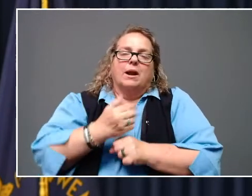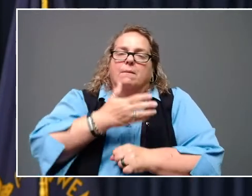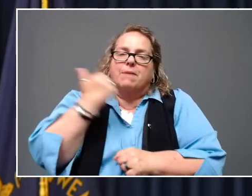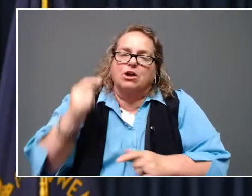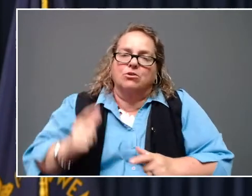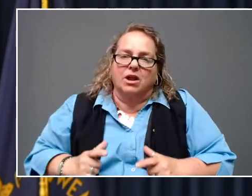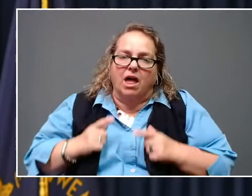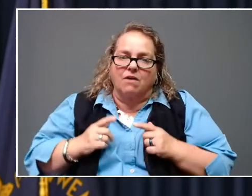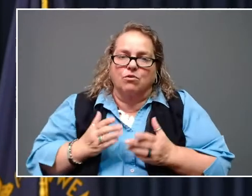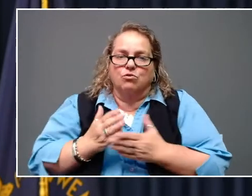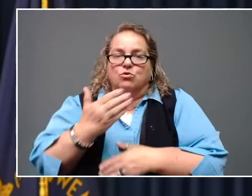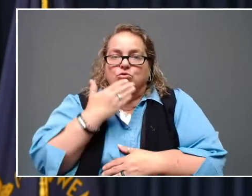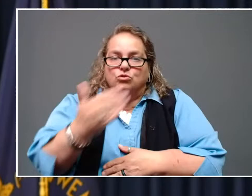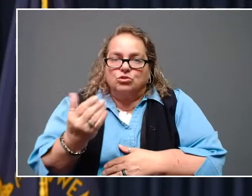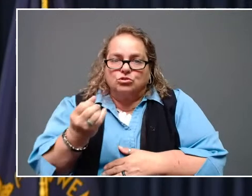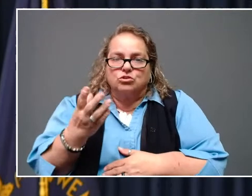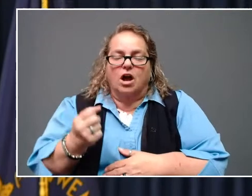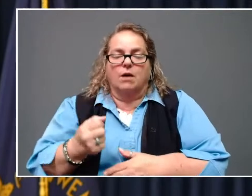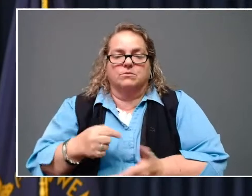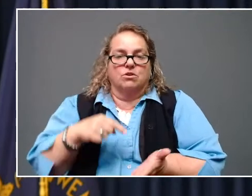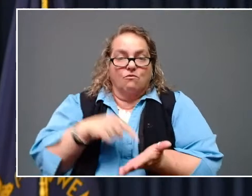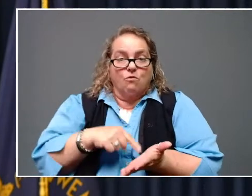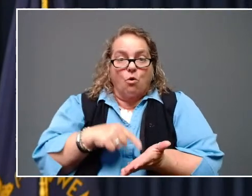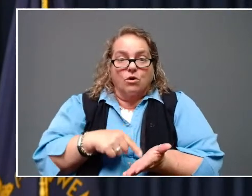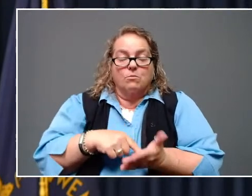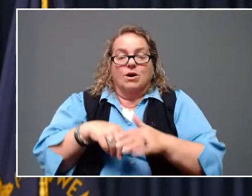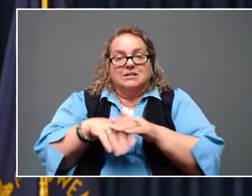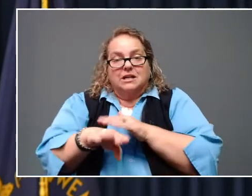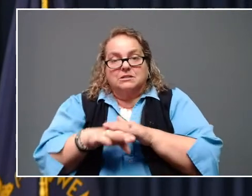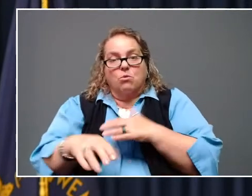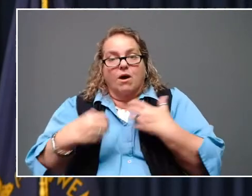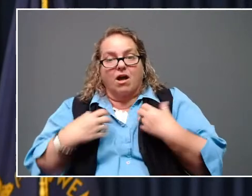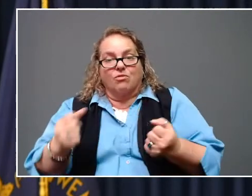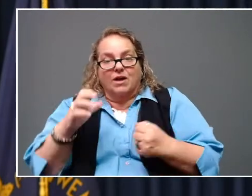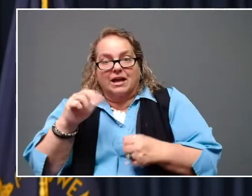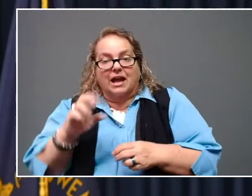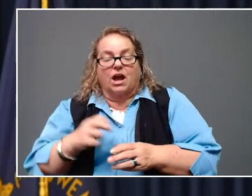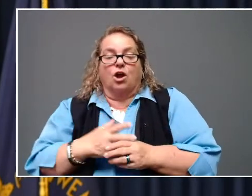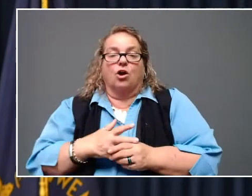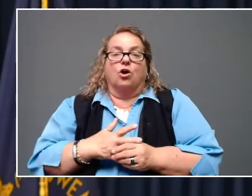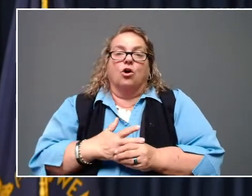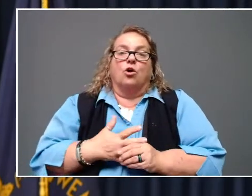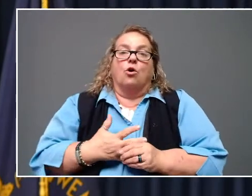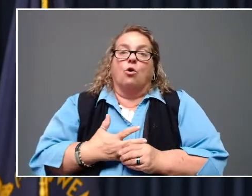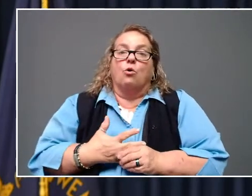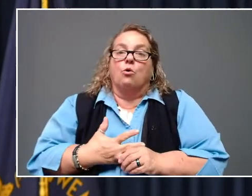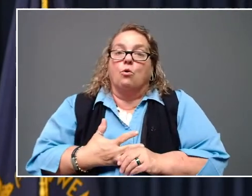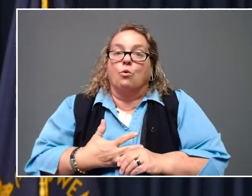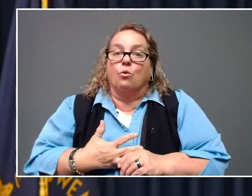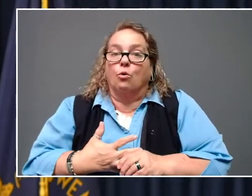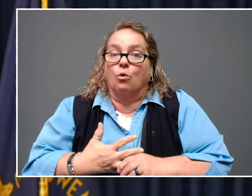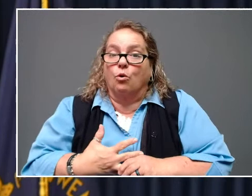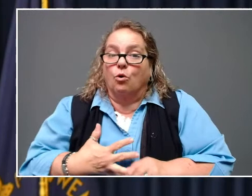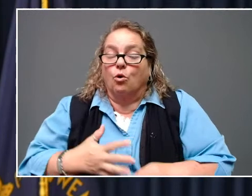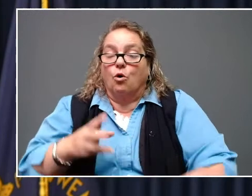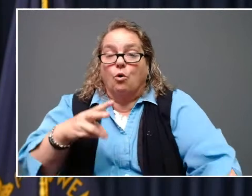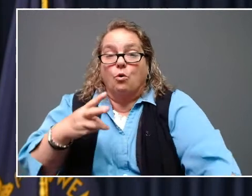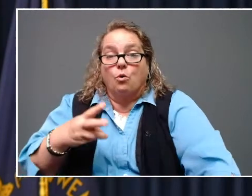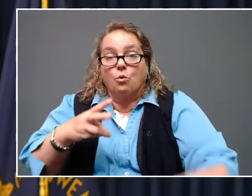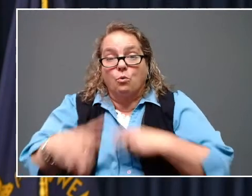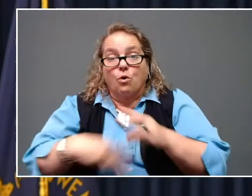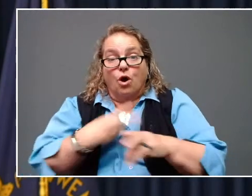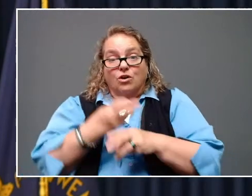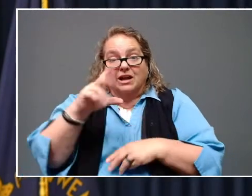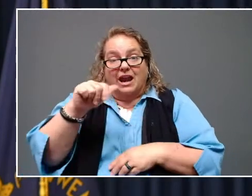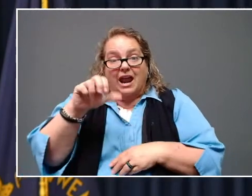jobs, affordable, accessible health care, world-class educational opportunities, and solid infrastructure. We're not just